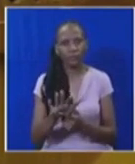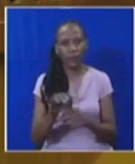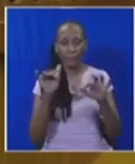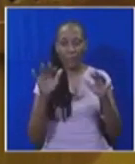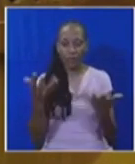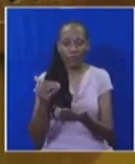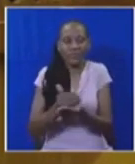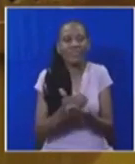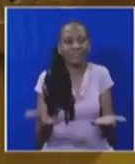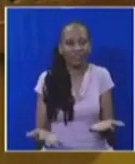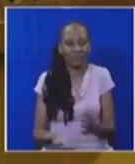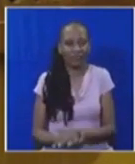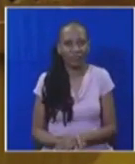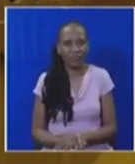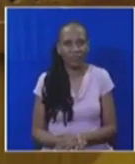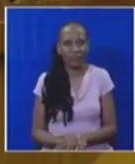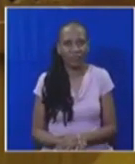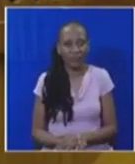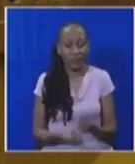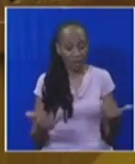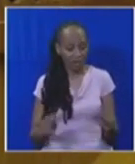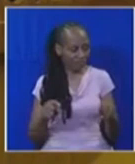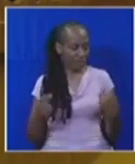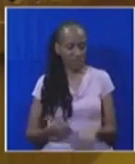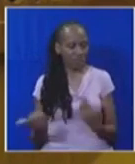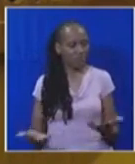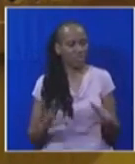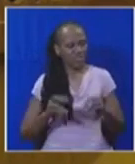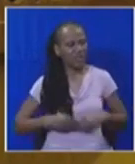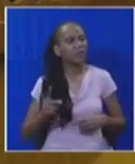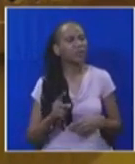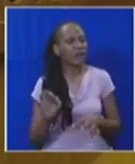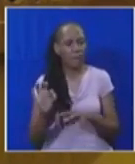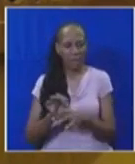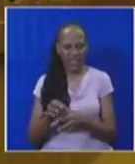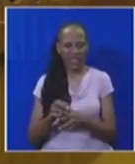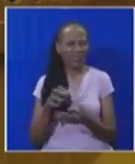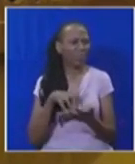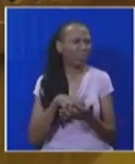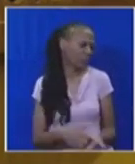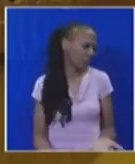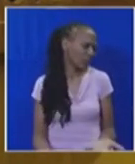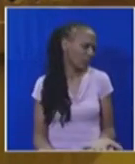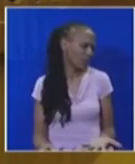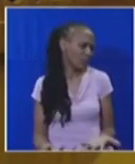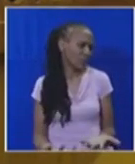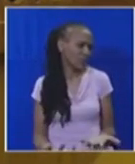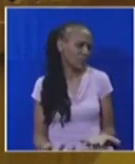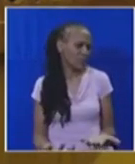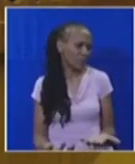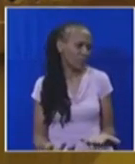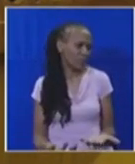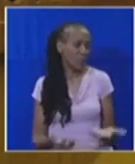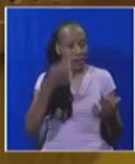reduce the impact. What cannot be forgiven is the lack of planning and the inadequate and immediate response by